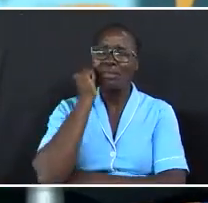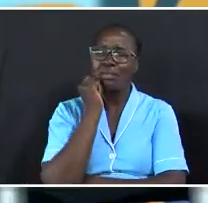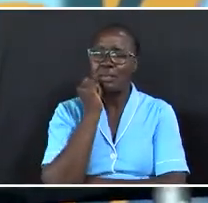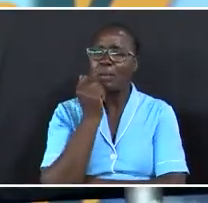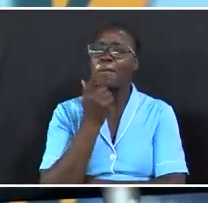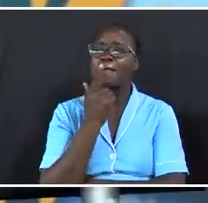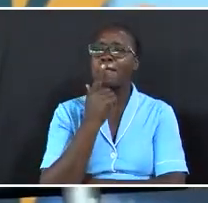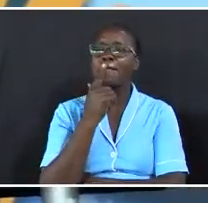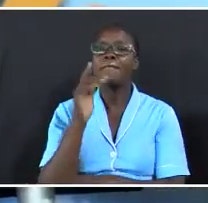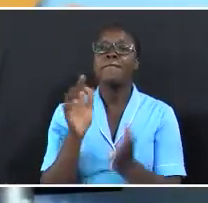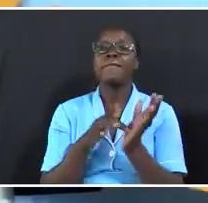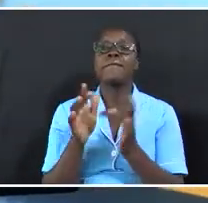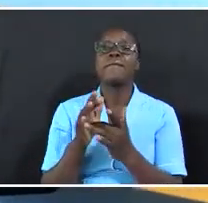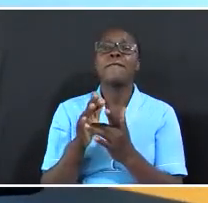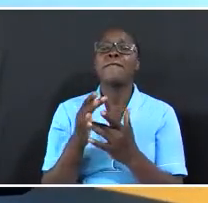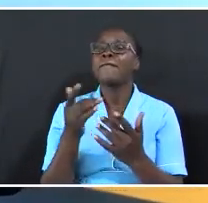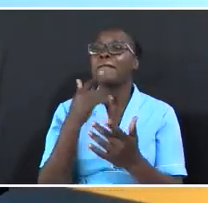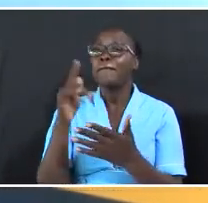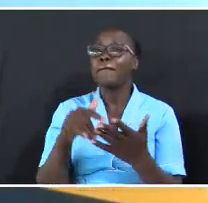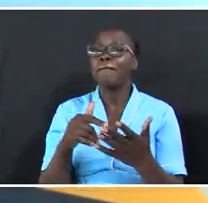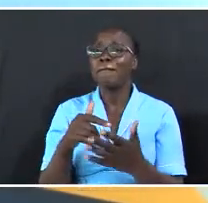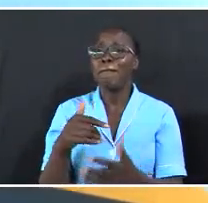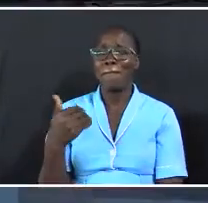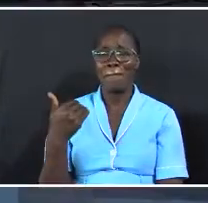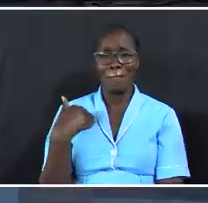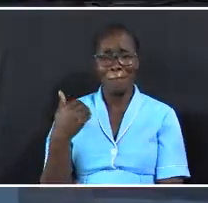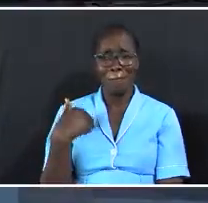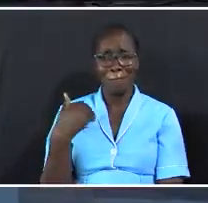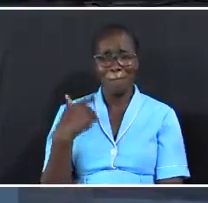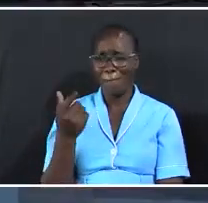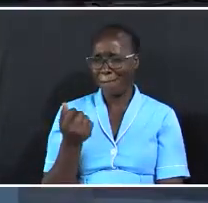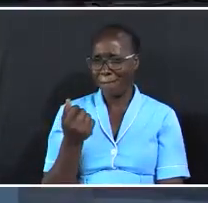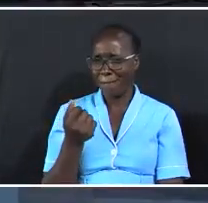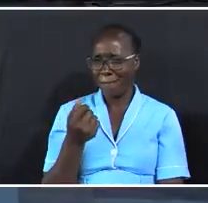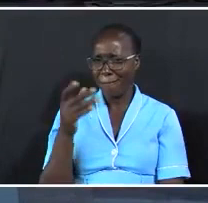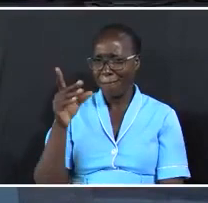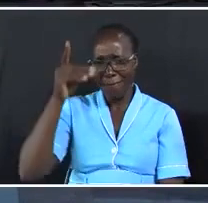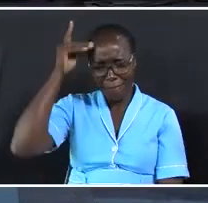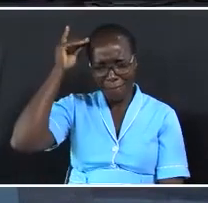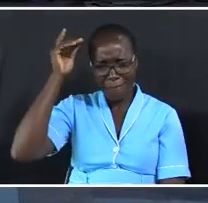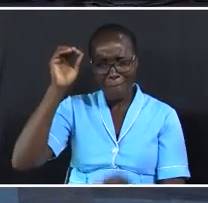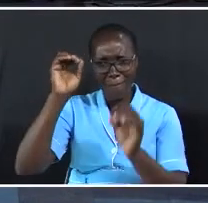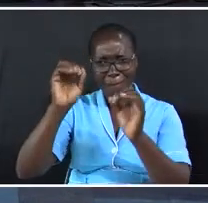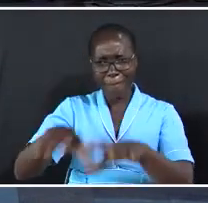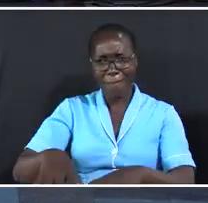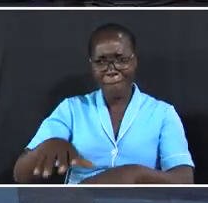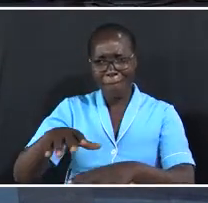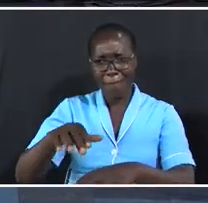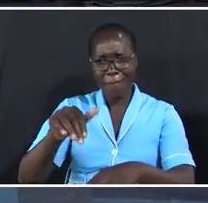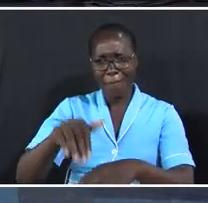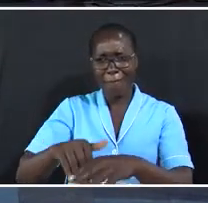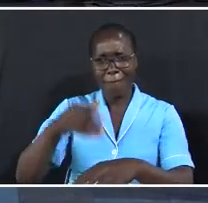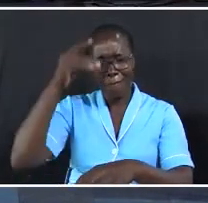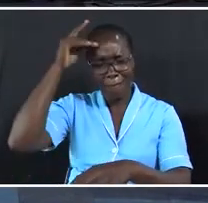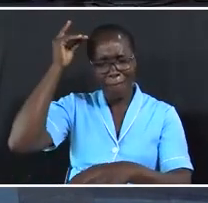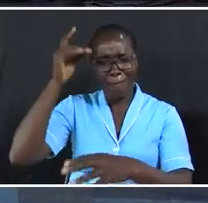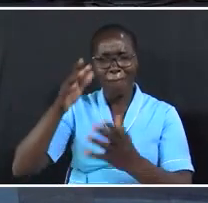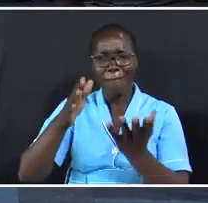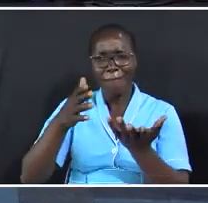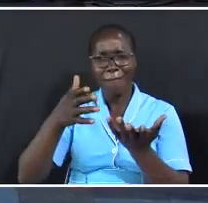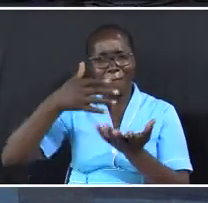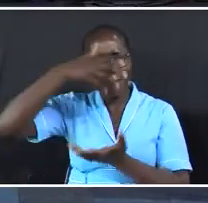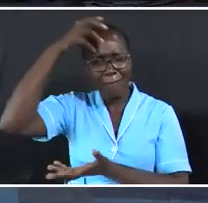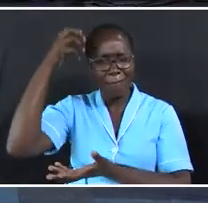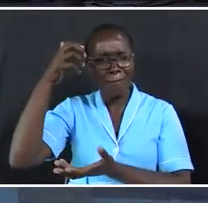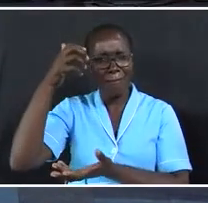The Bible says that he was disturbed that Daniel has to be thrown in the lion's den. Even though he was a king, he